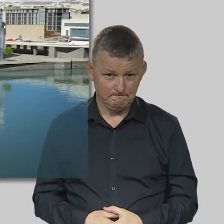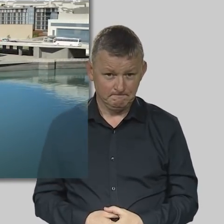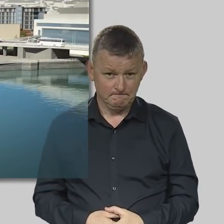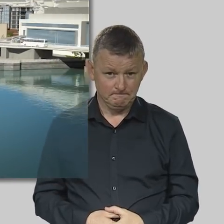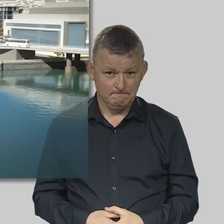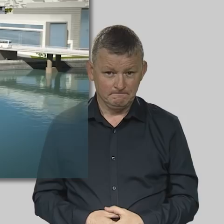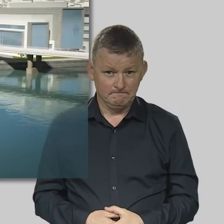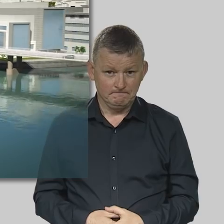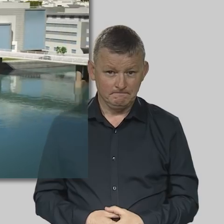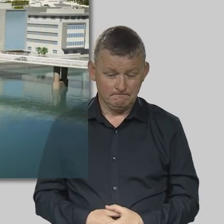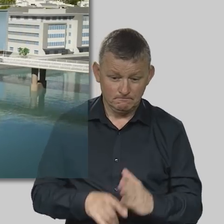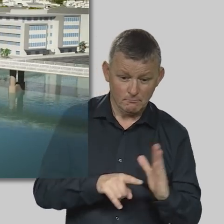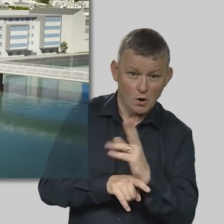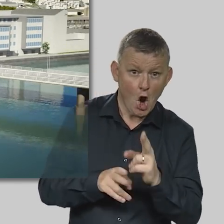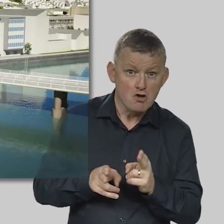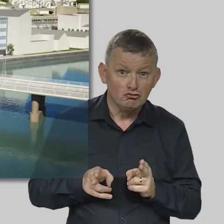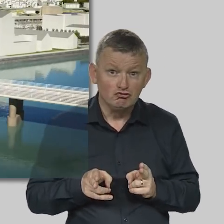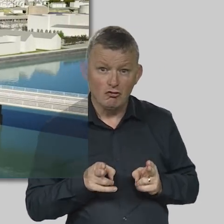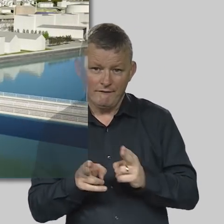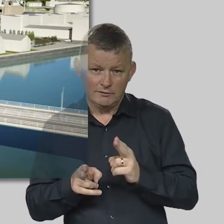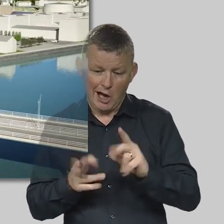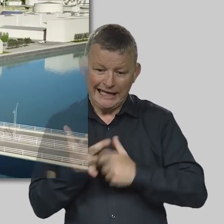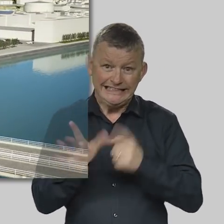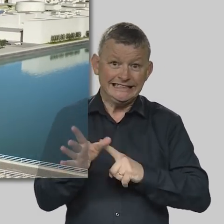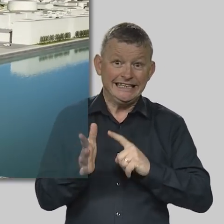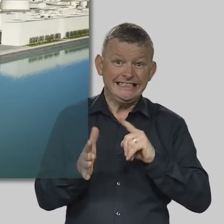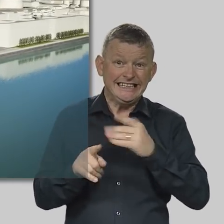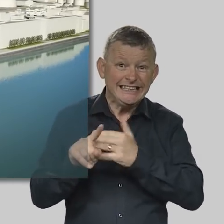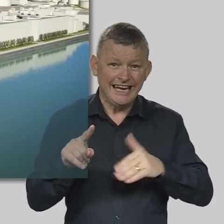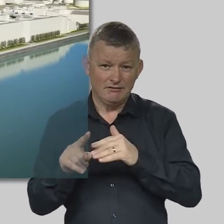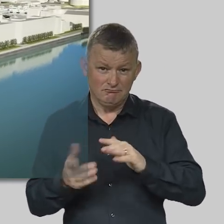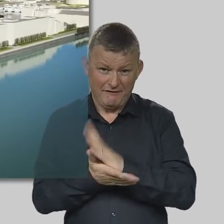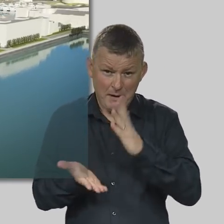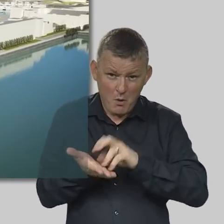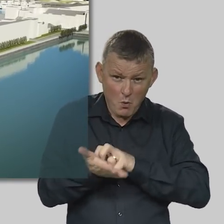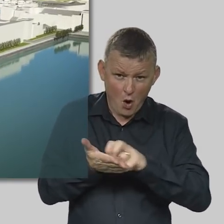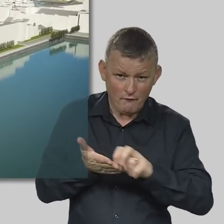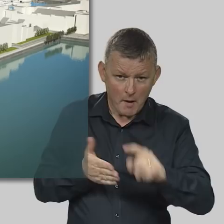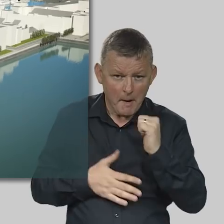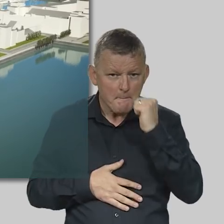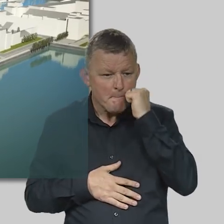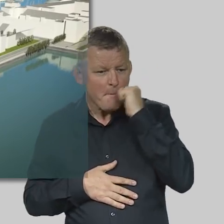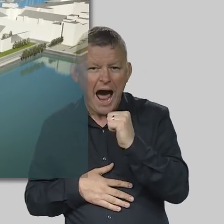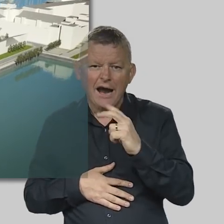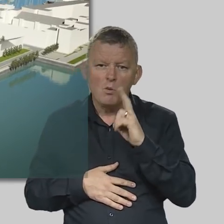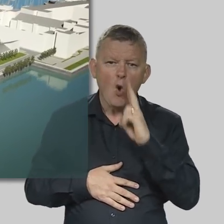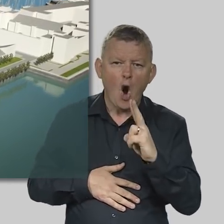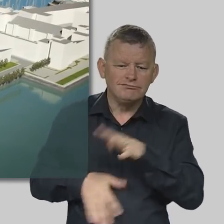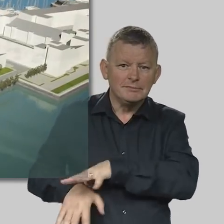Heading east along the river, we reach City Quay. This is a pleasant 5-minute walk from along Black Watch Parade under the Tay Road